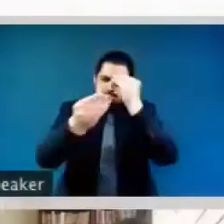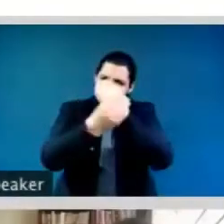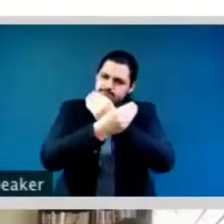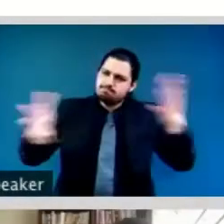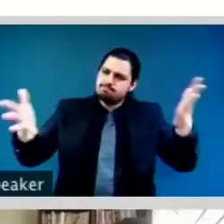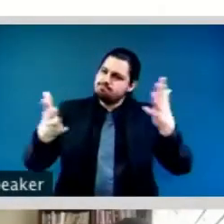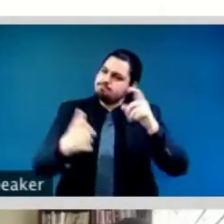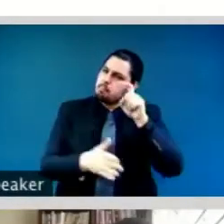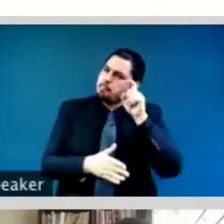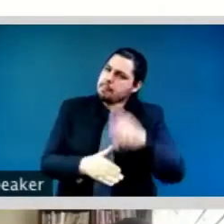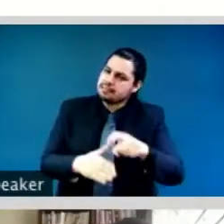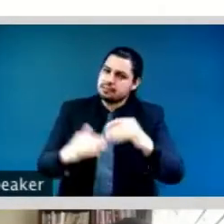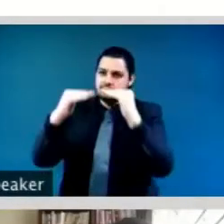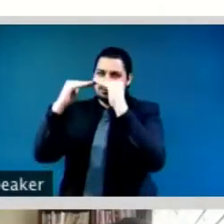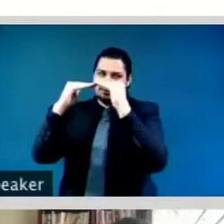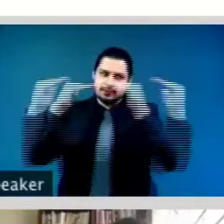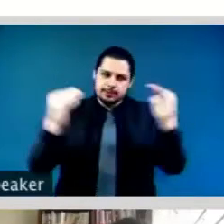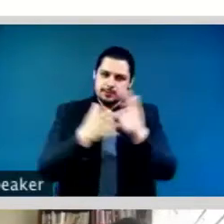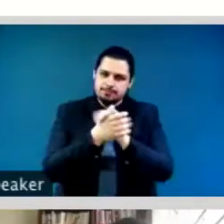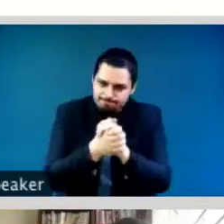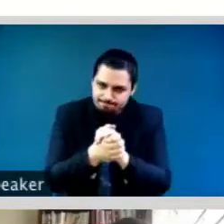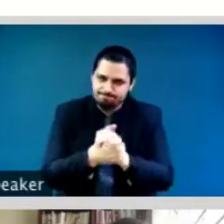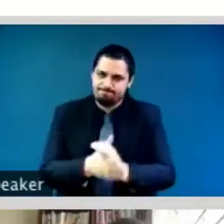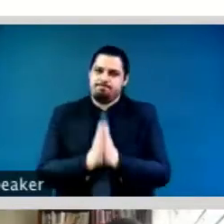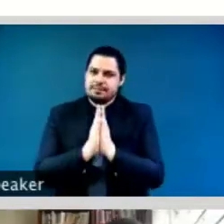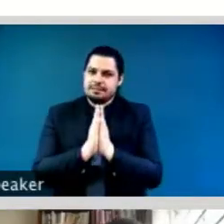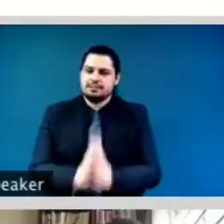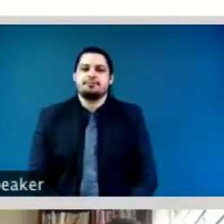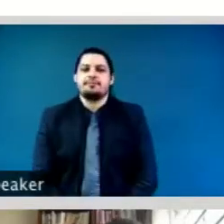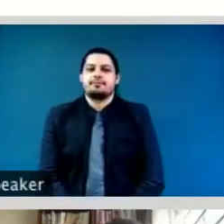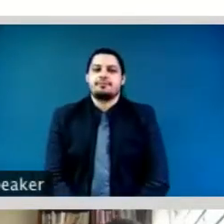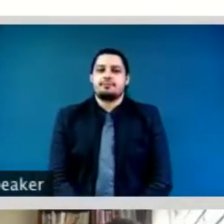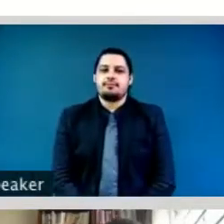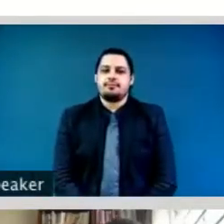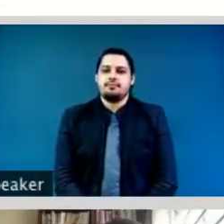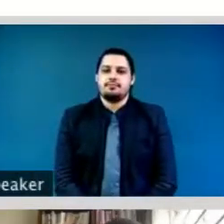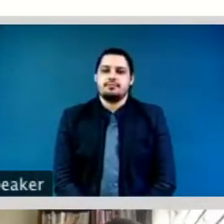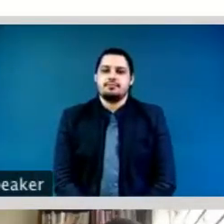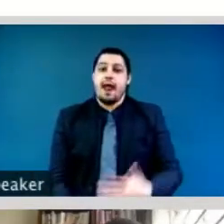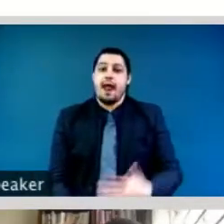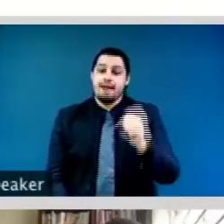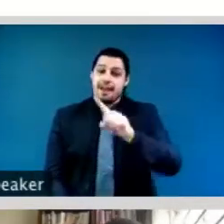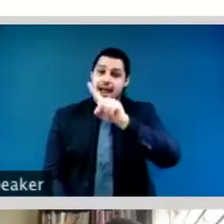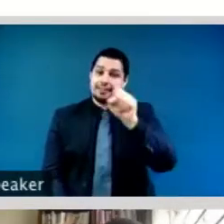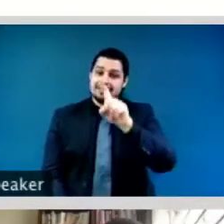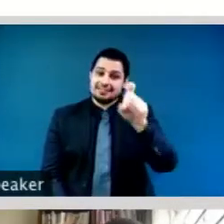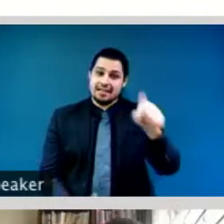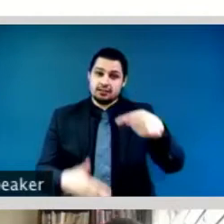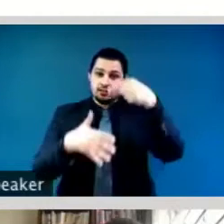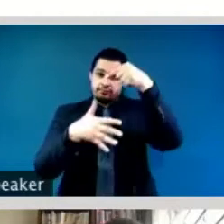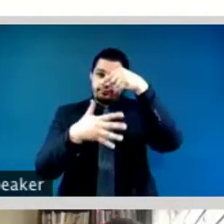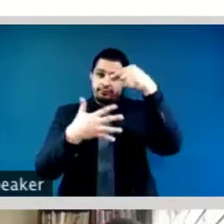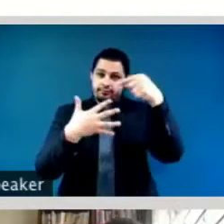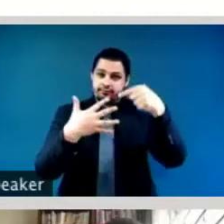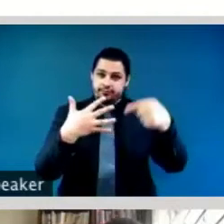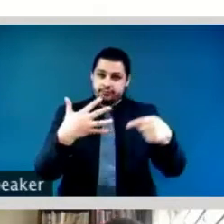if all panelists can turn on their cameras, we would appreciate it. And so the question is,